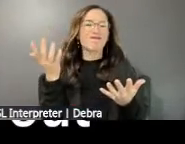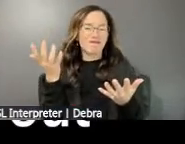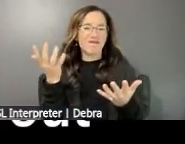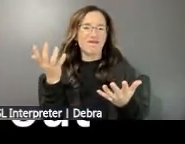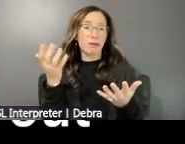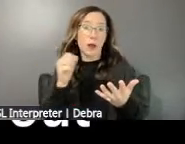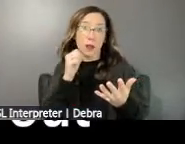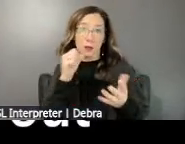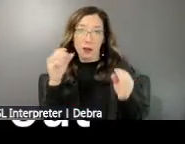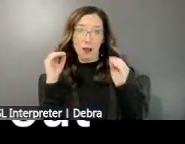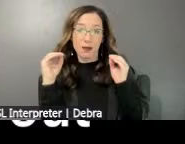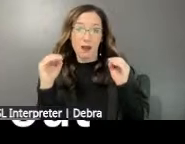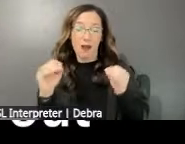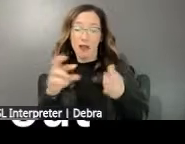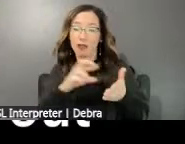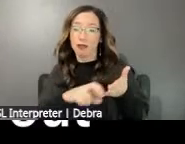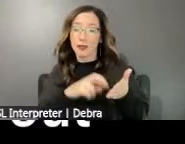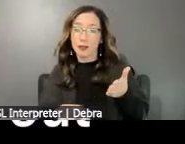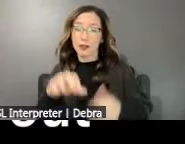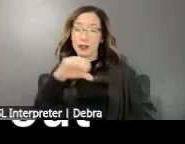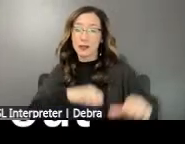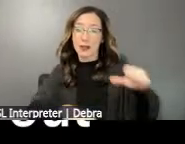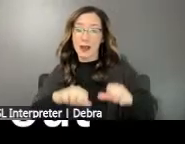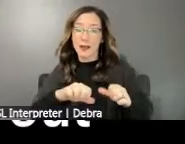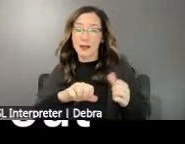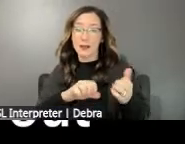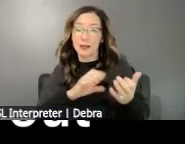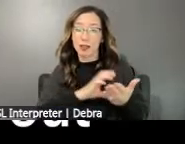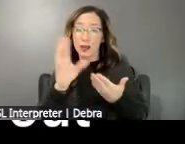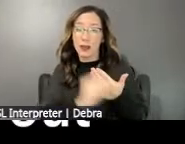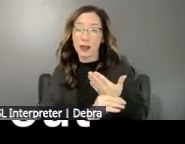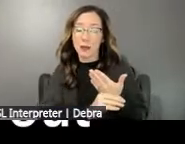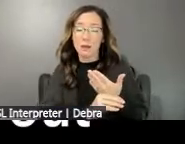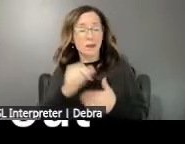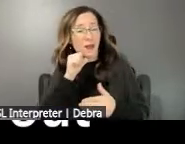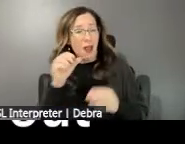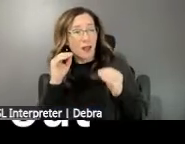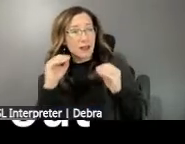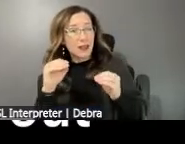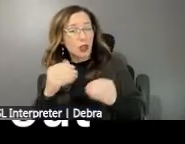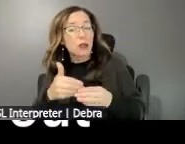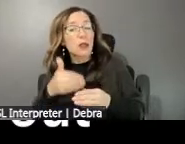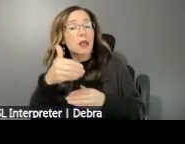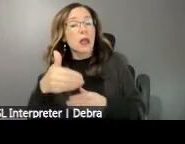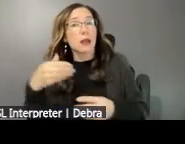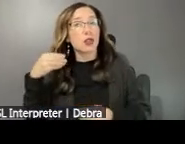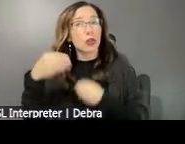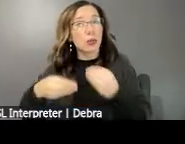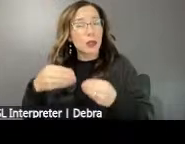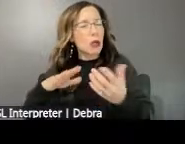taught in research and science curricula. We're not teaching the next generation on how to do this better.